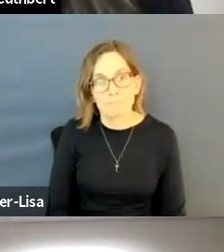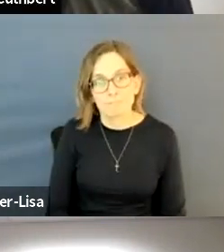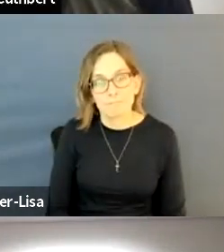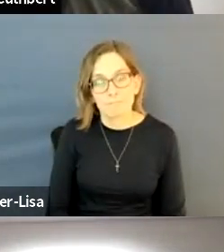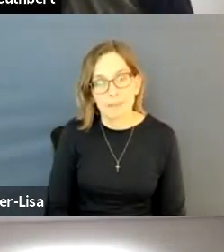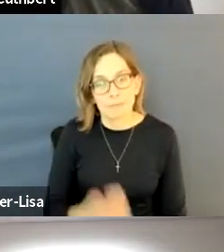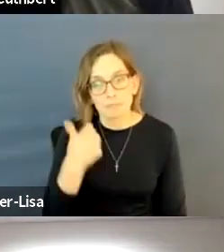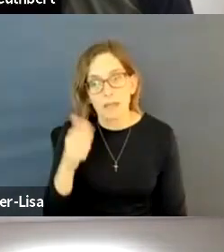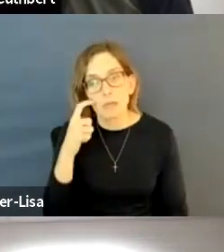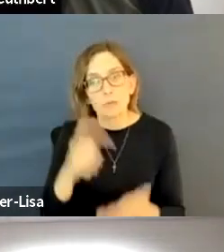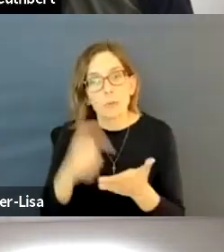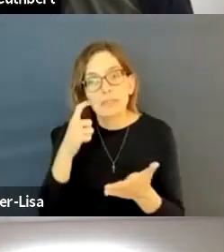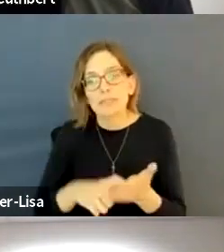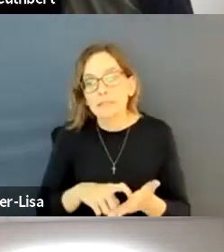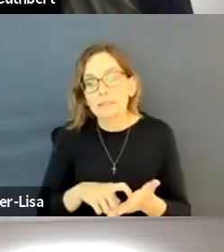Any other noticings?